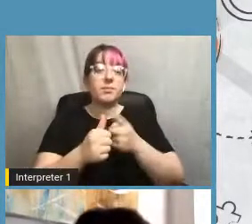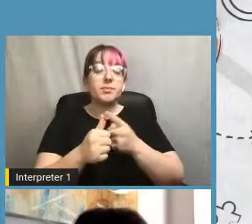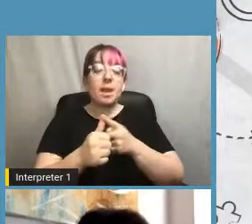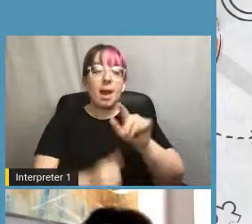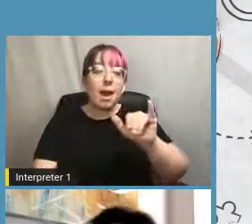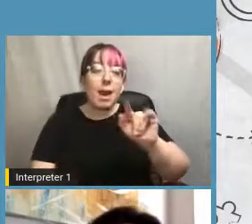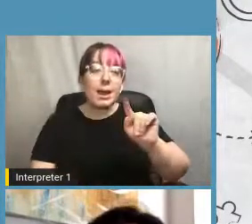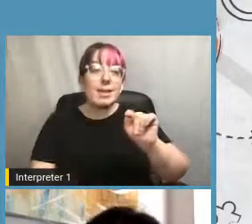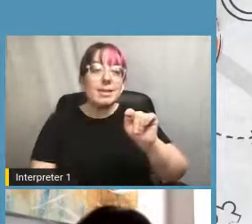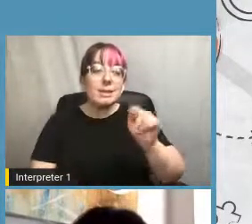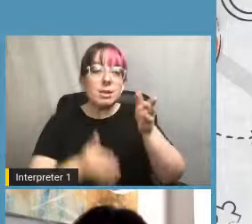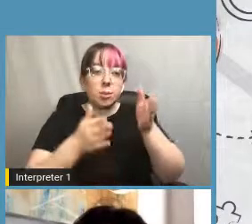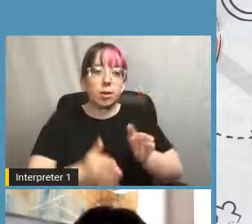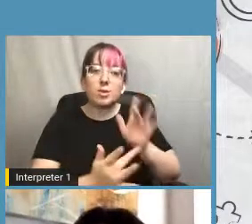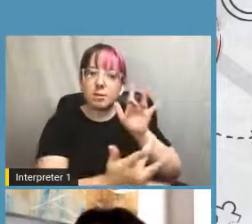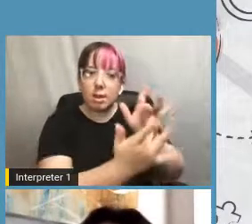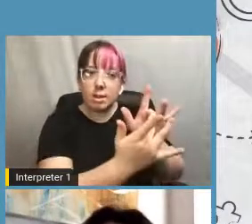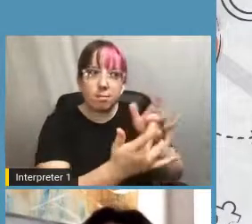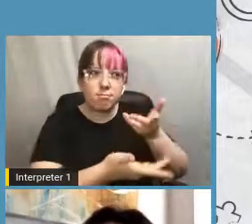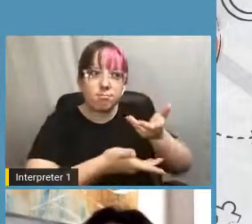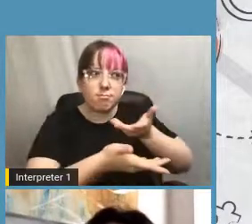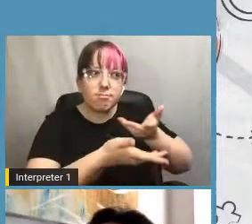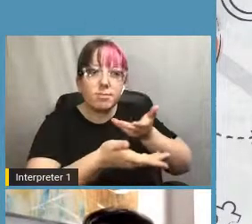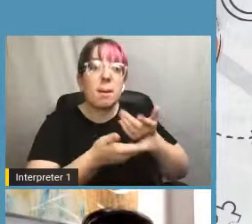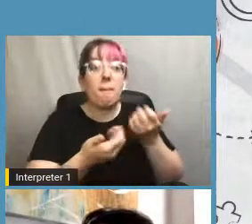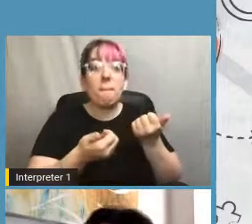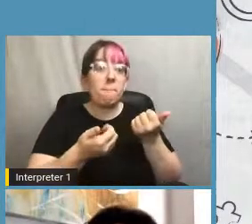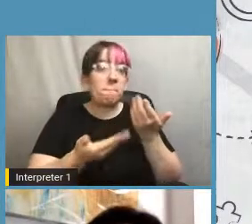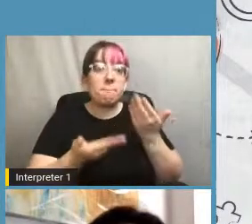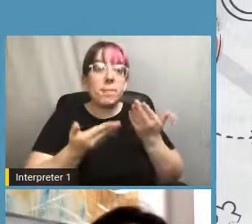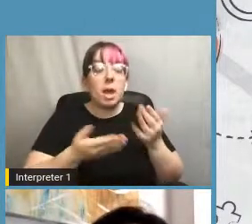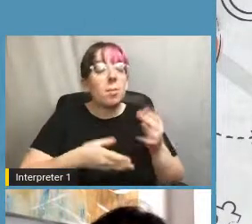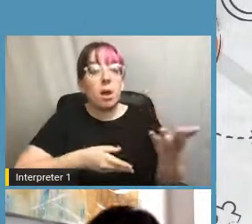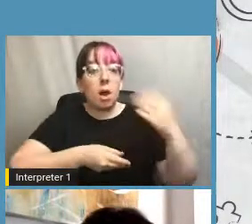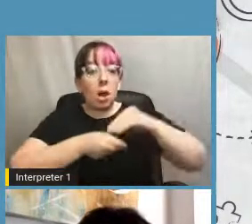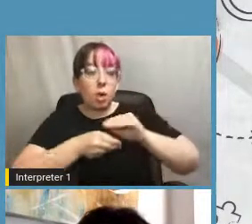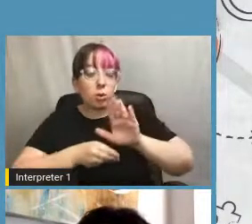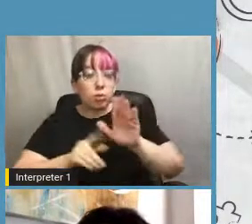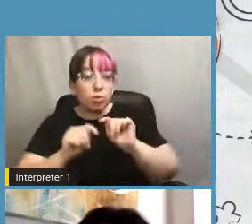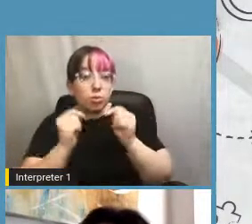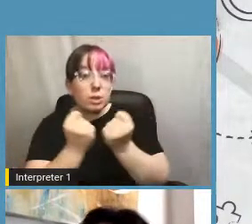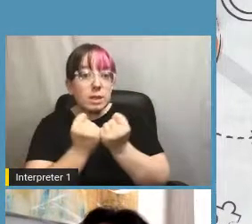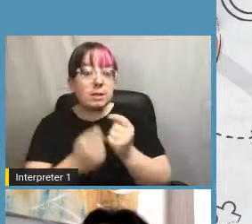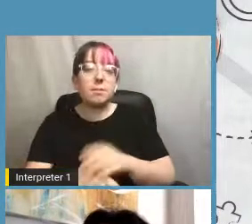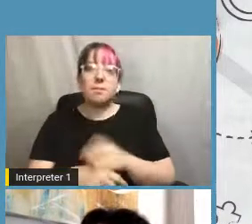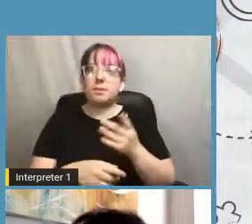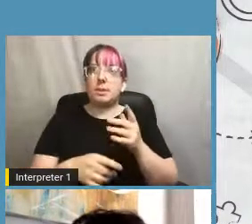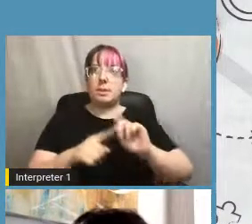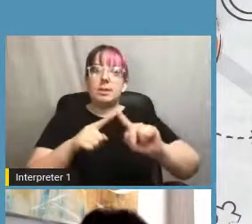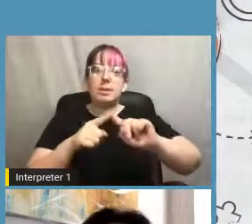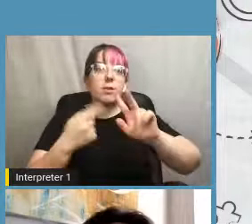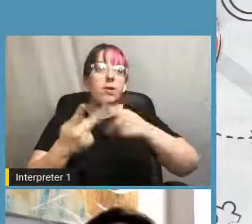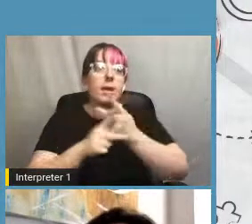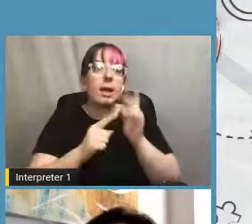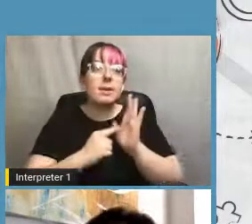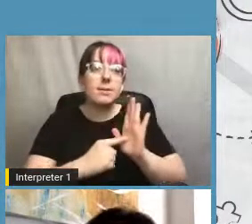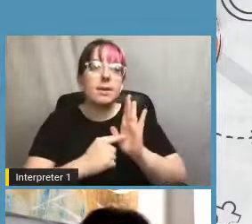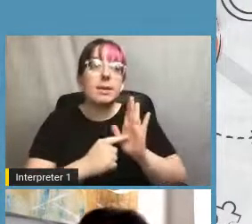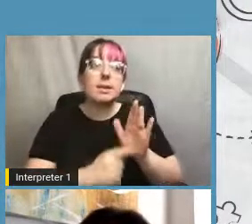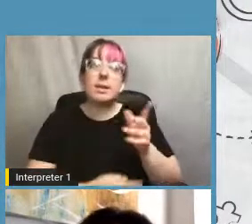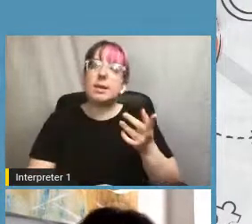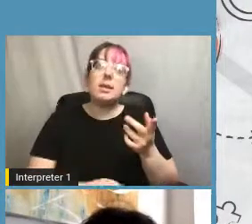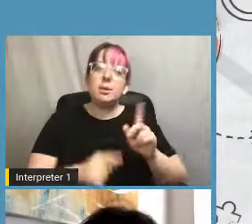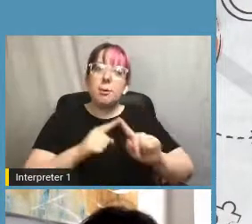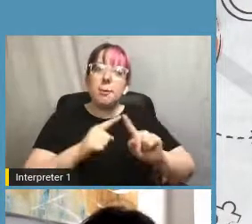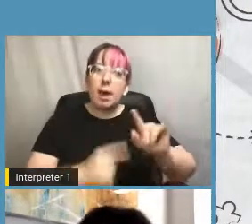contact them and make them a permanent part of your team. Unlike other types of exhibitions, IT will be